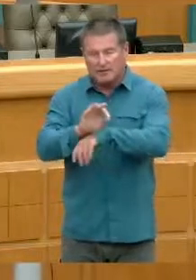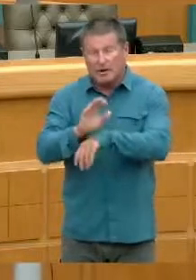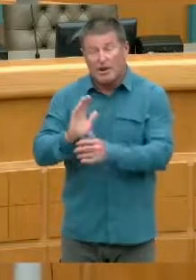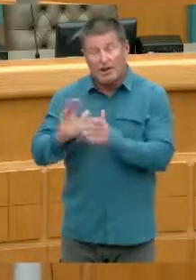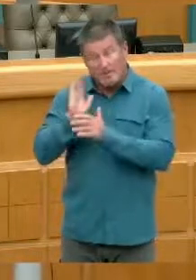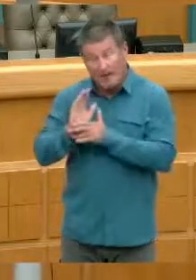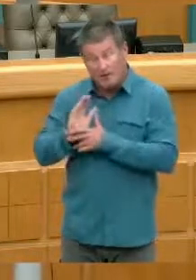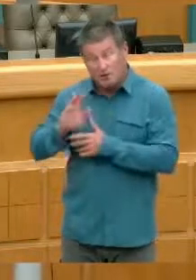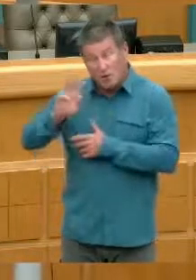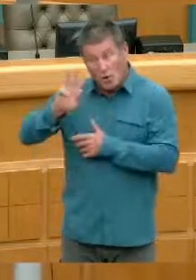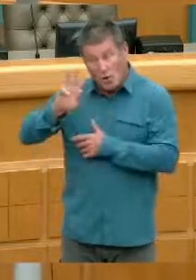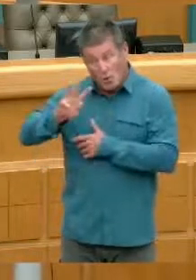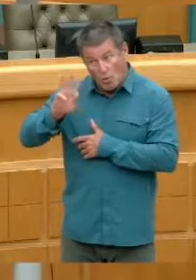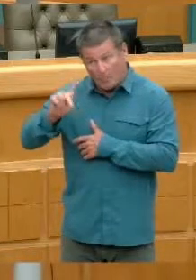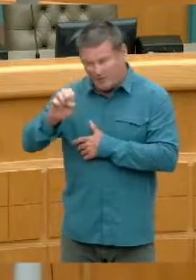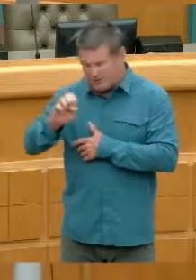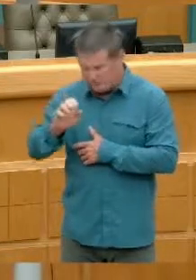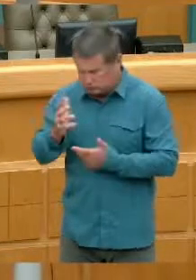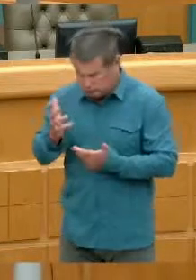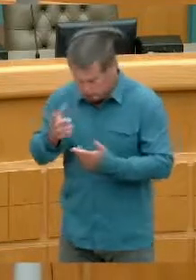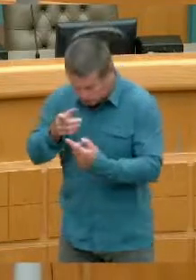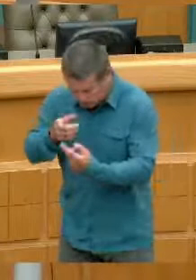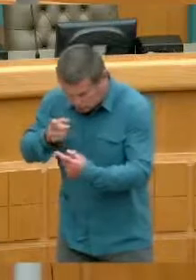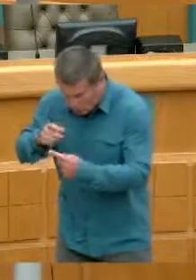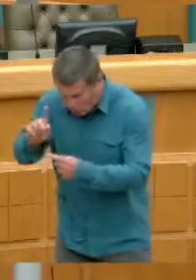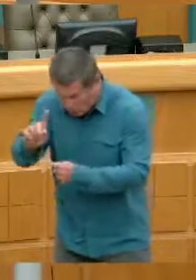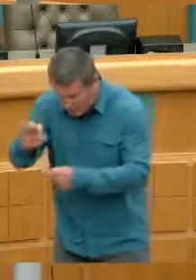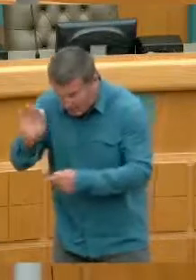bit difficult to locate due to the long nature of